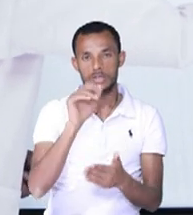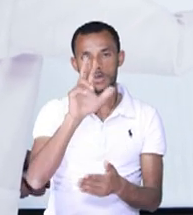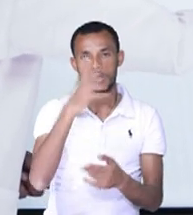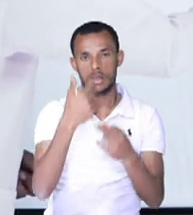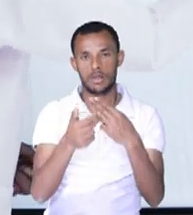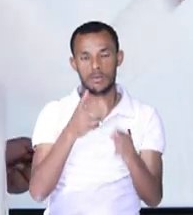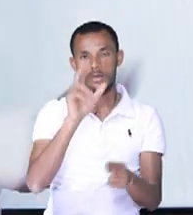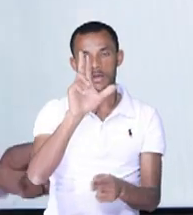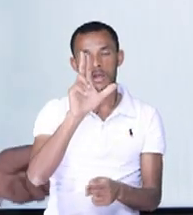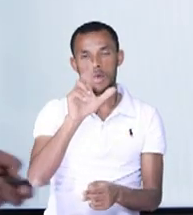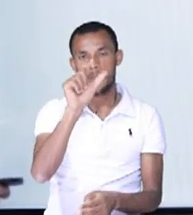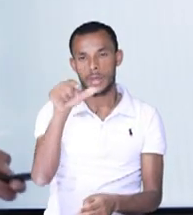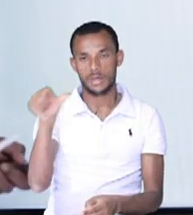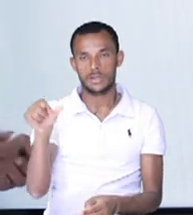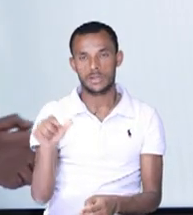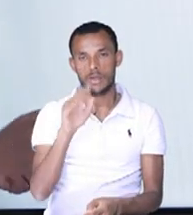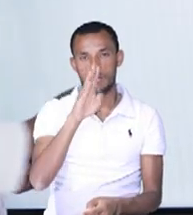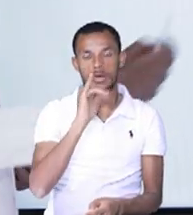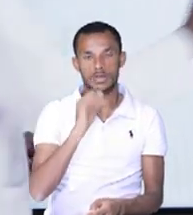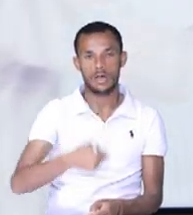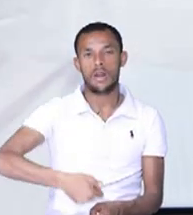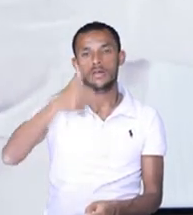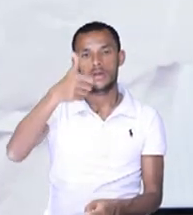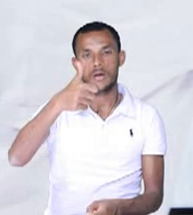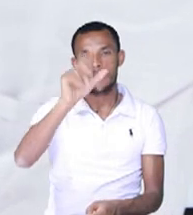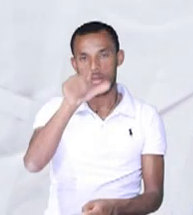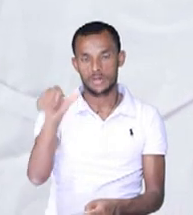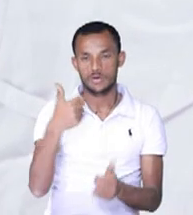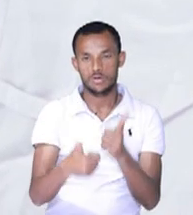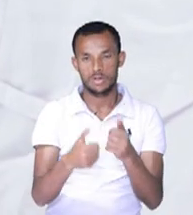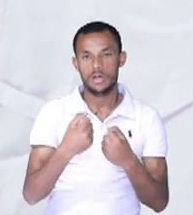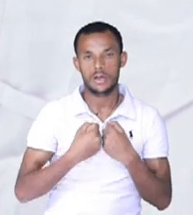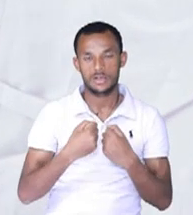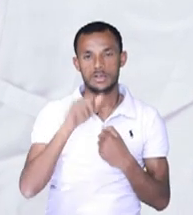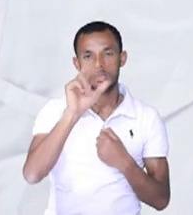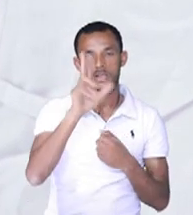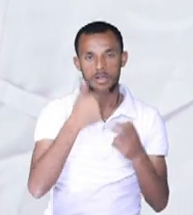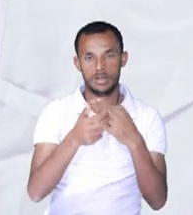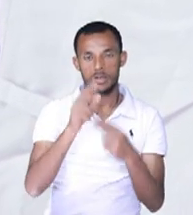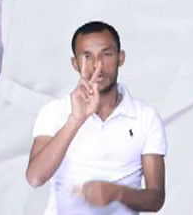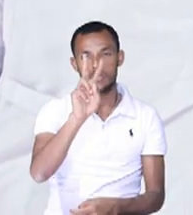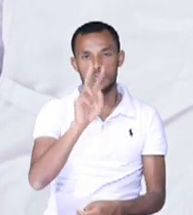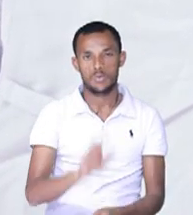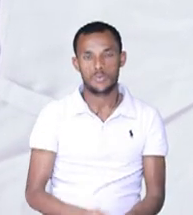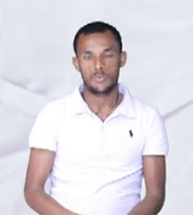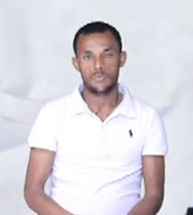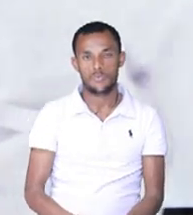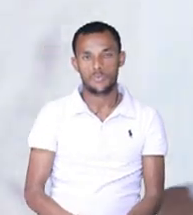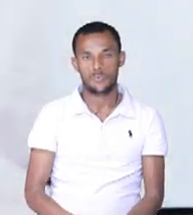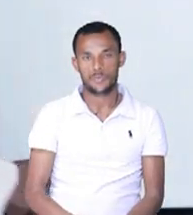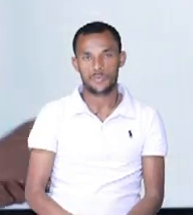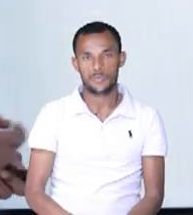3 matrix. B is another matrix which has 3 by 2 it will be the size.